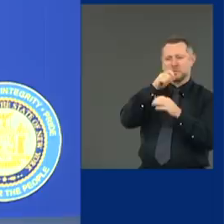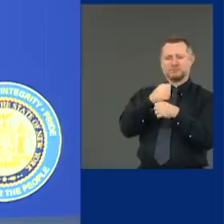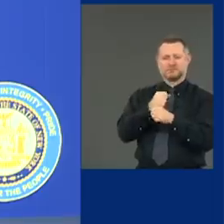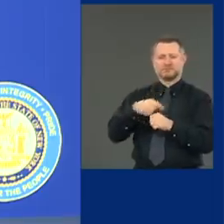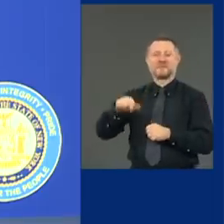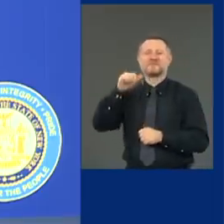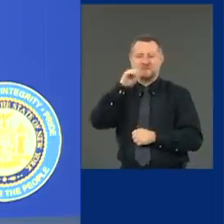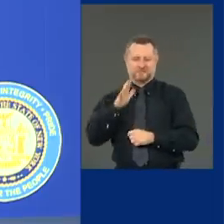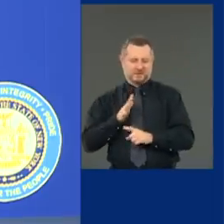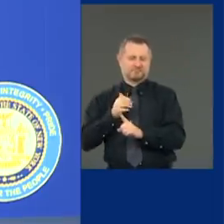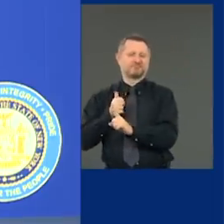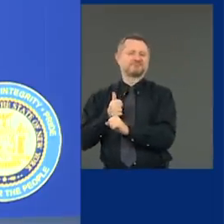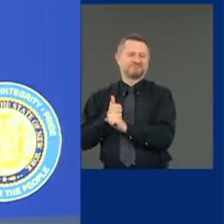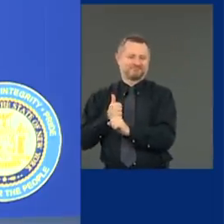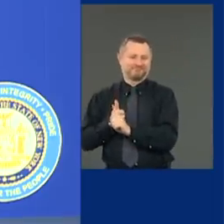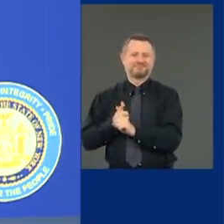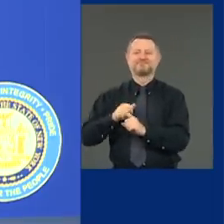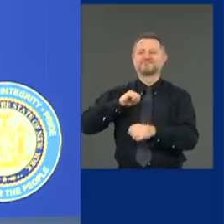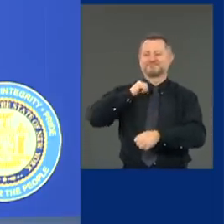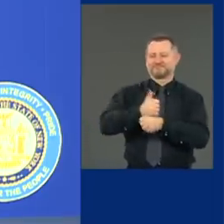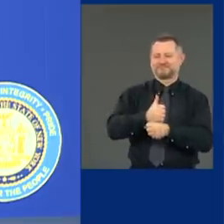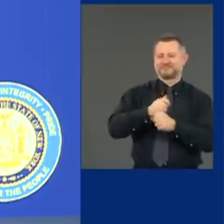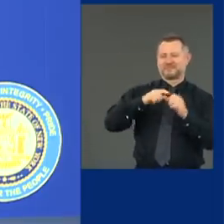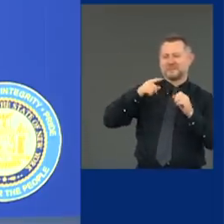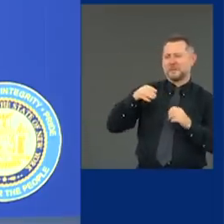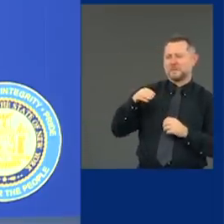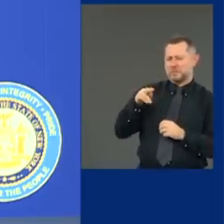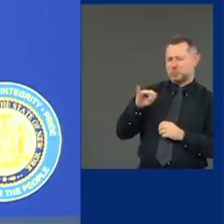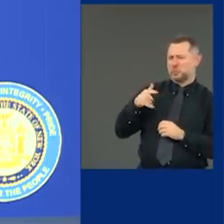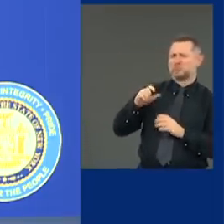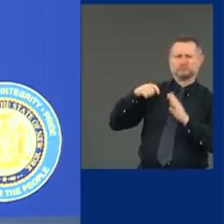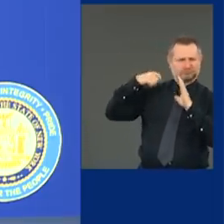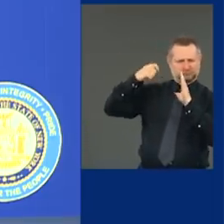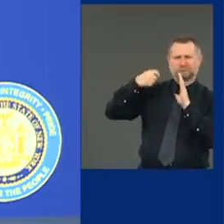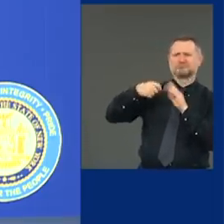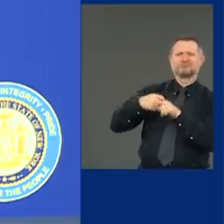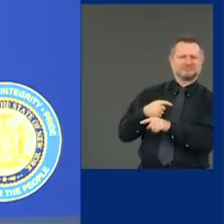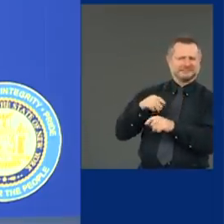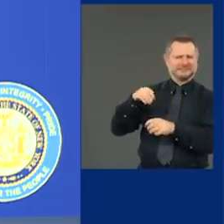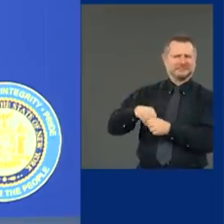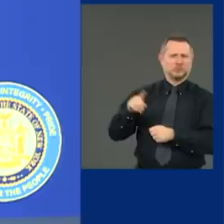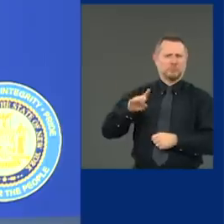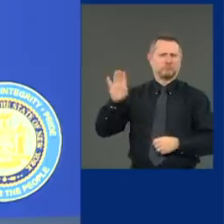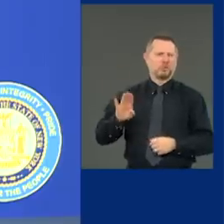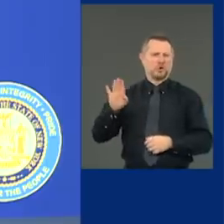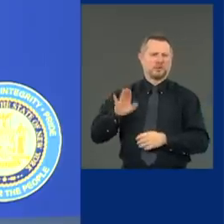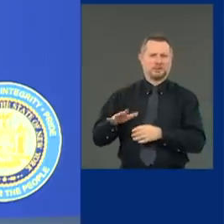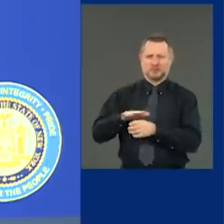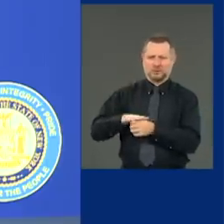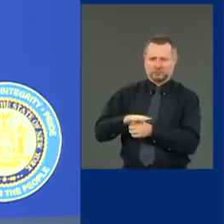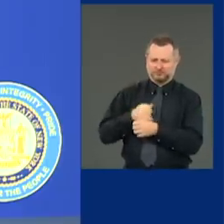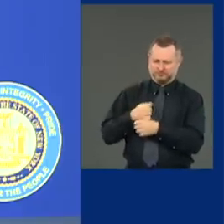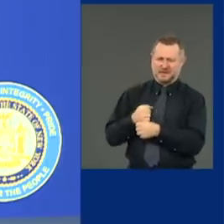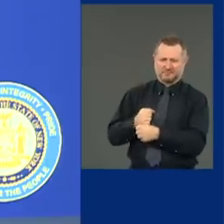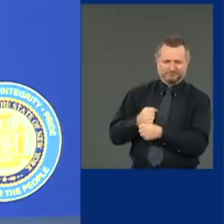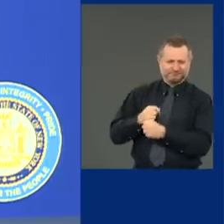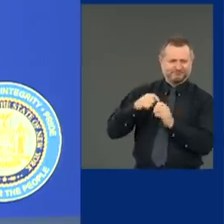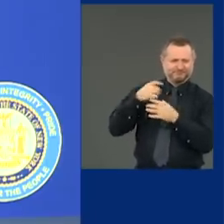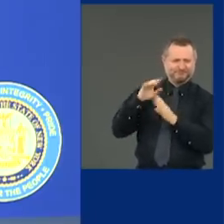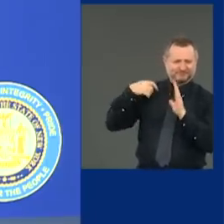in Brooklyn, New York, who created that incredible ad. And we'd now like to show the second